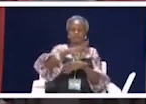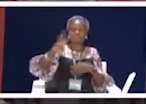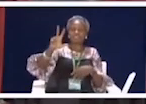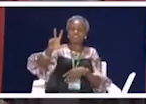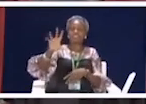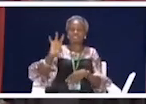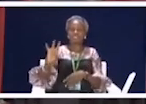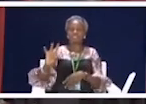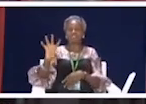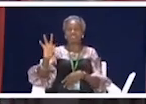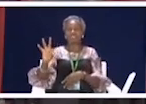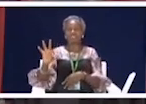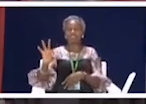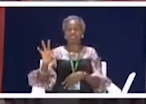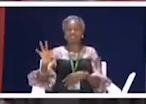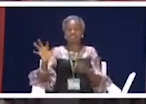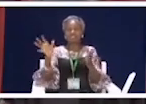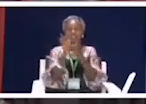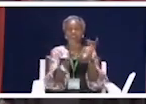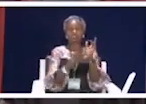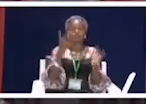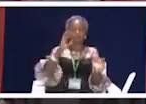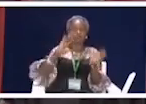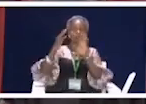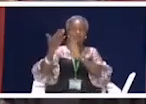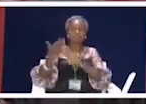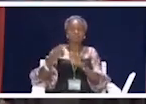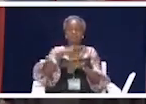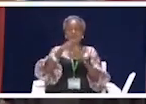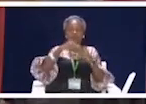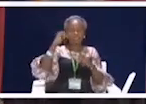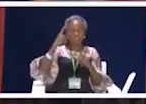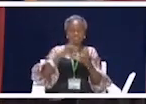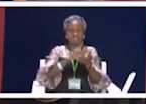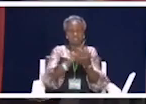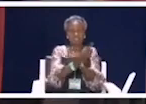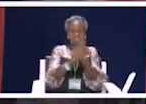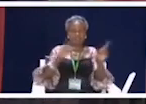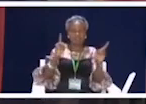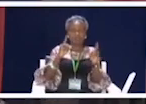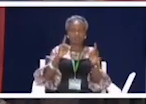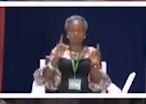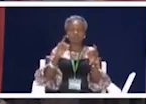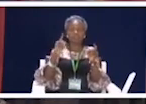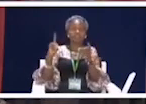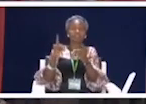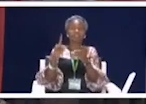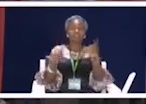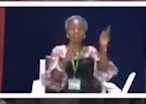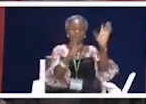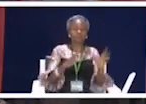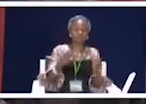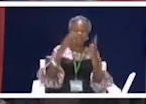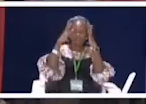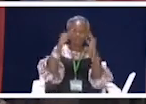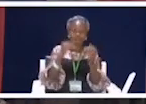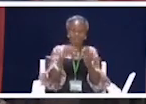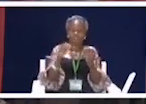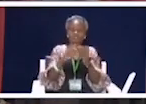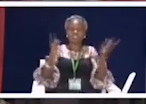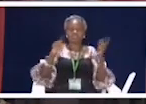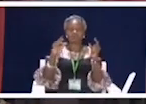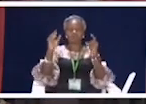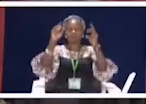Mark chapter 4, verse 39, Jesus was present when the disciples experienced a terrible storm. Jesus